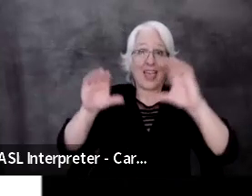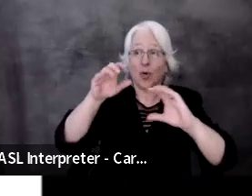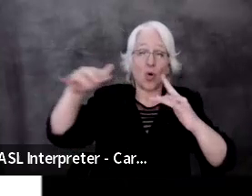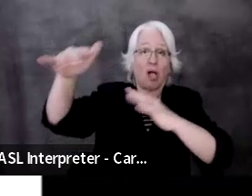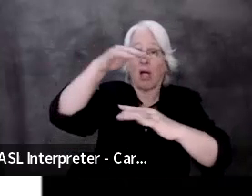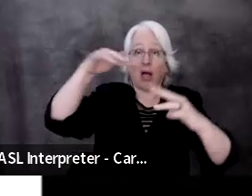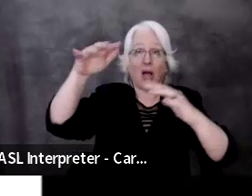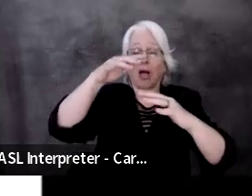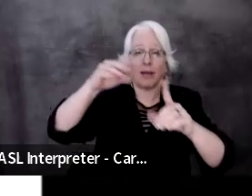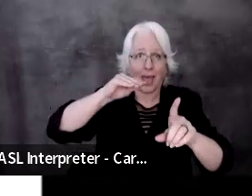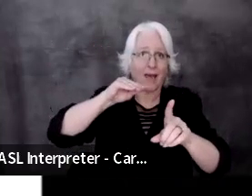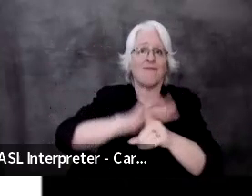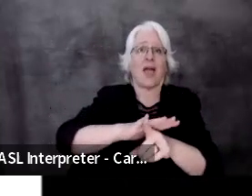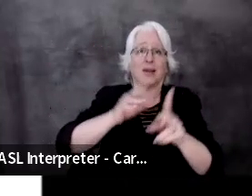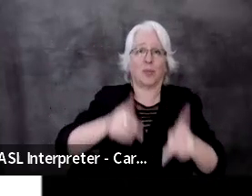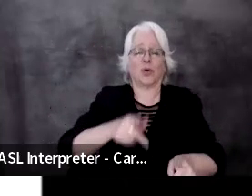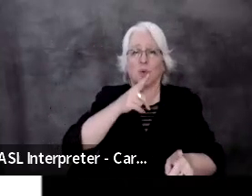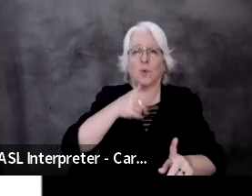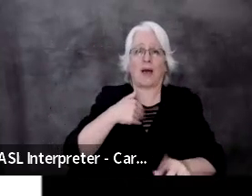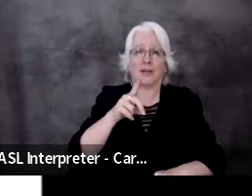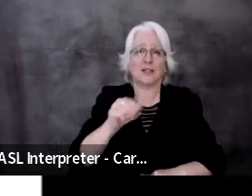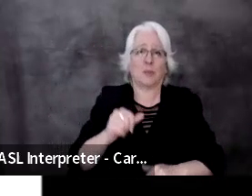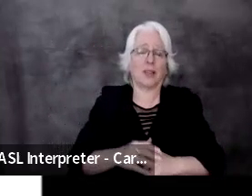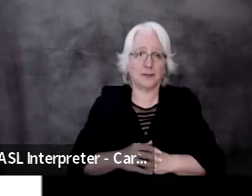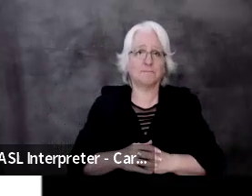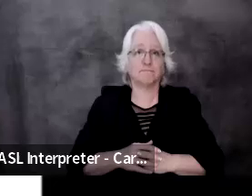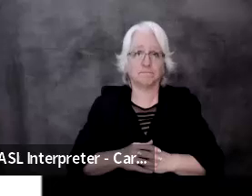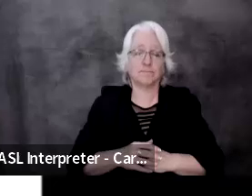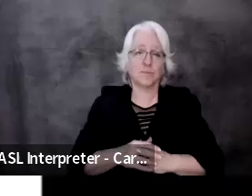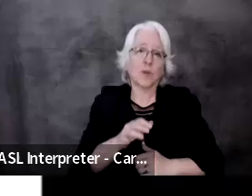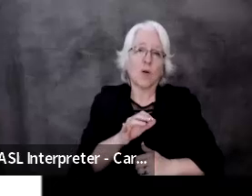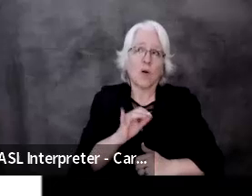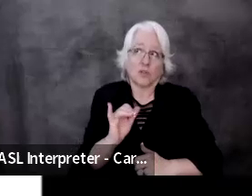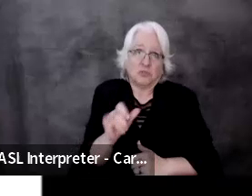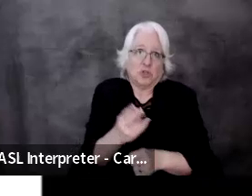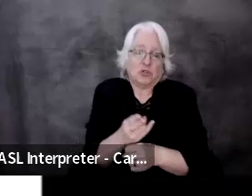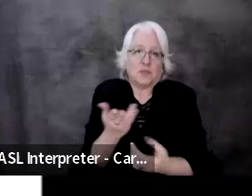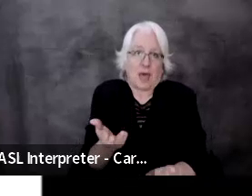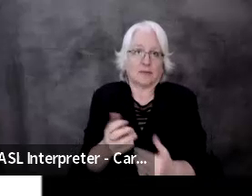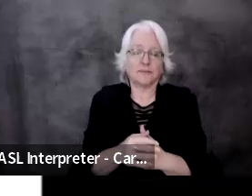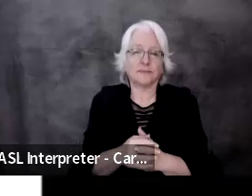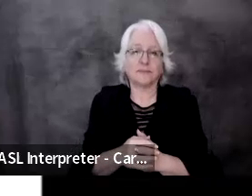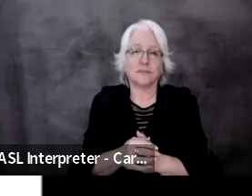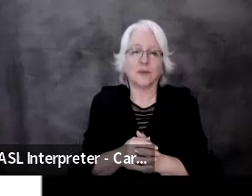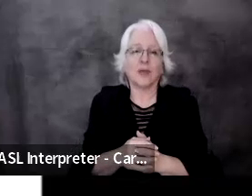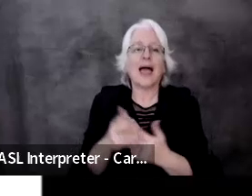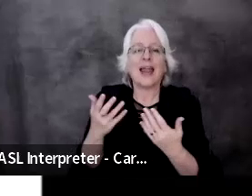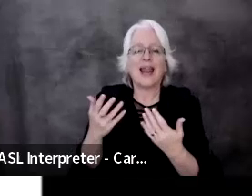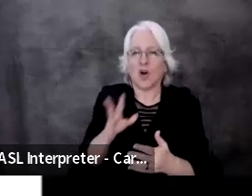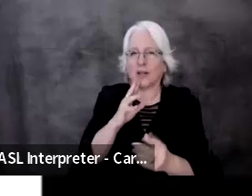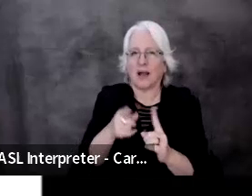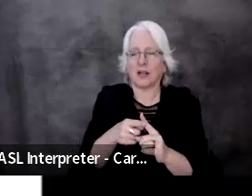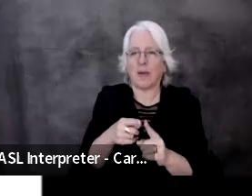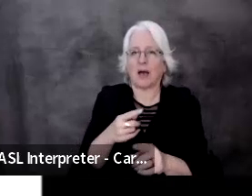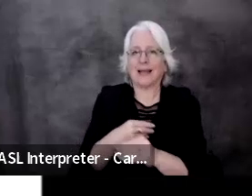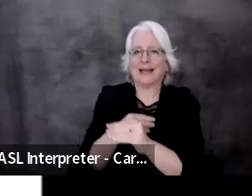can affect a person with a disability. So you can also use that. And again, I mentioned telemedicine.